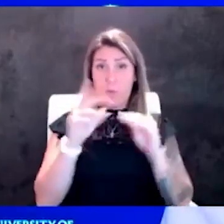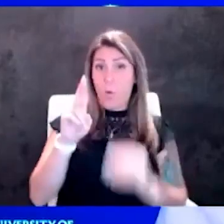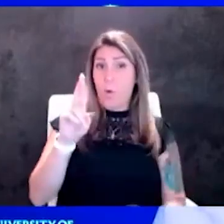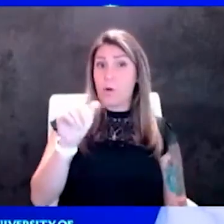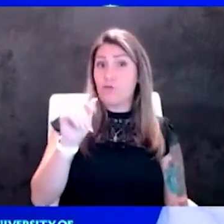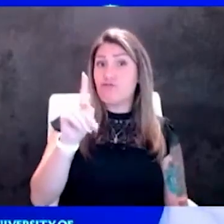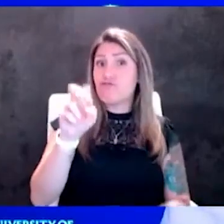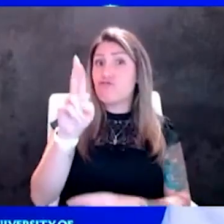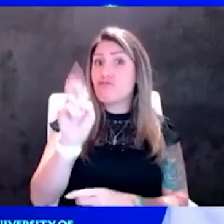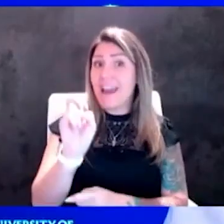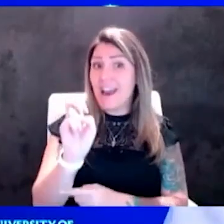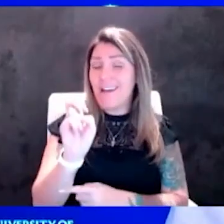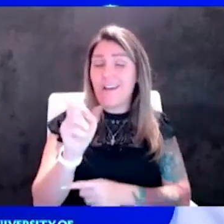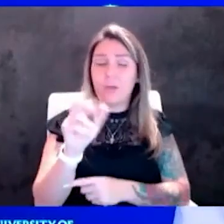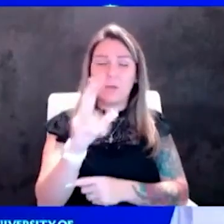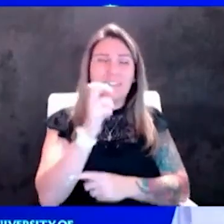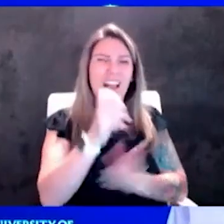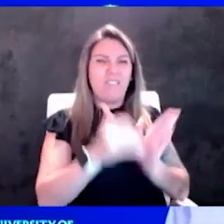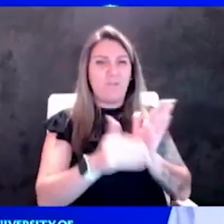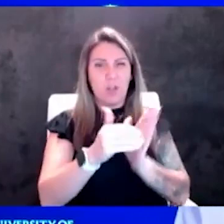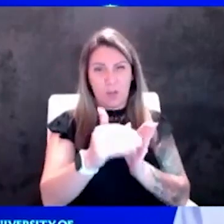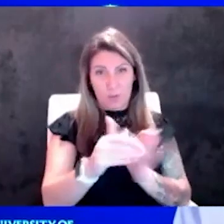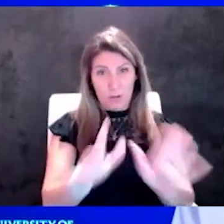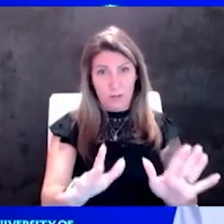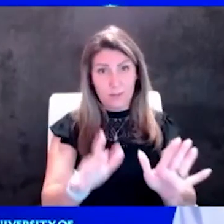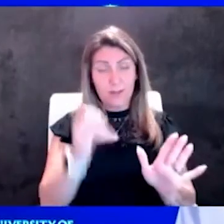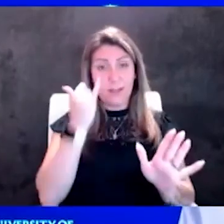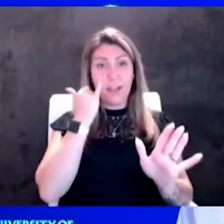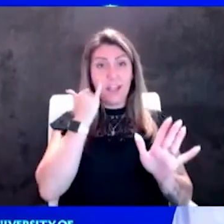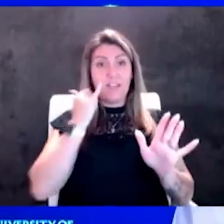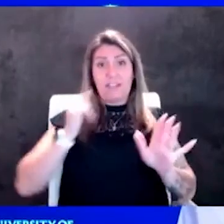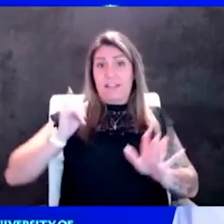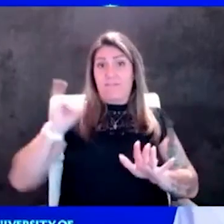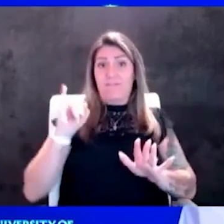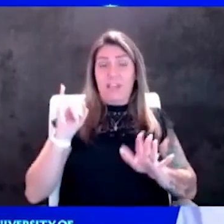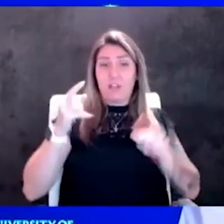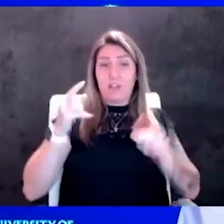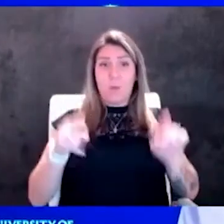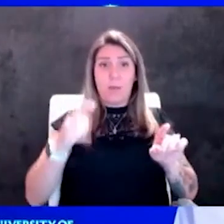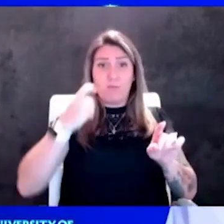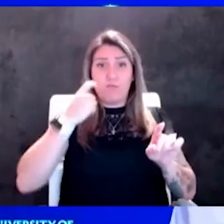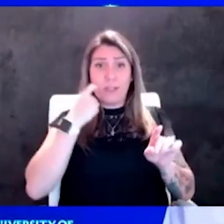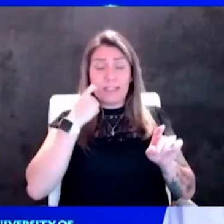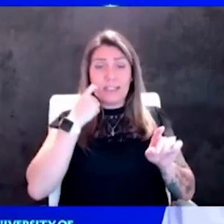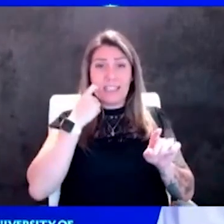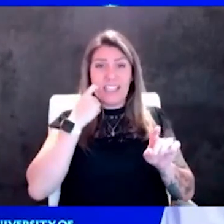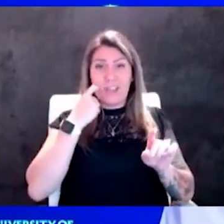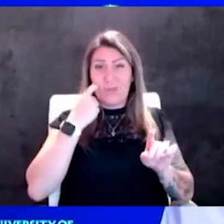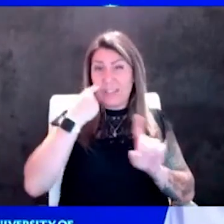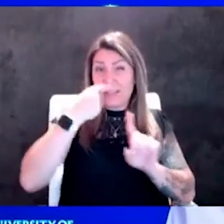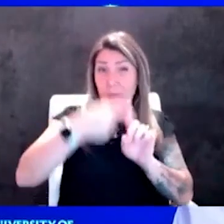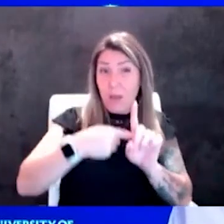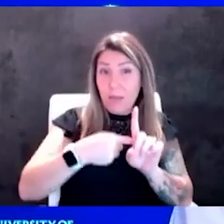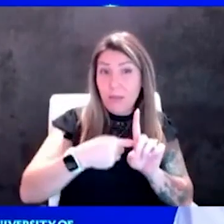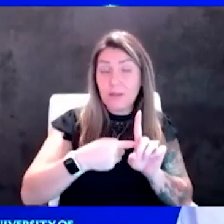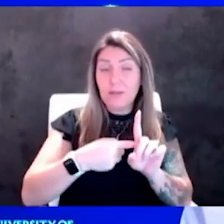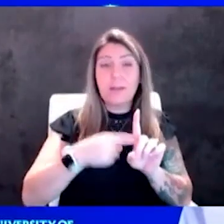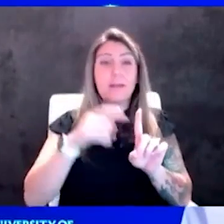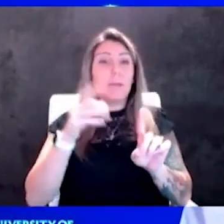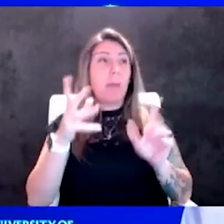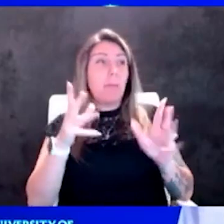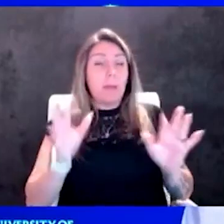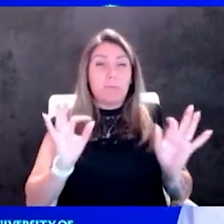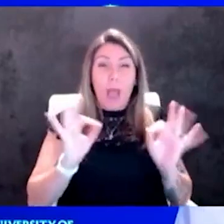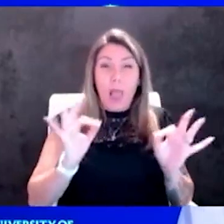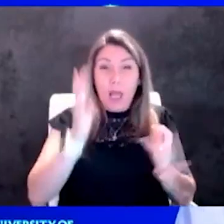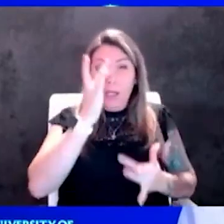event. If this infection occurred recently within this past month, even though you had mild illness throughout the household,